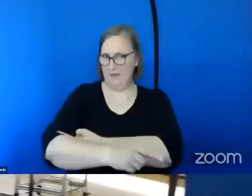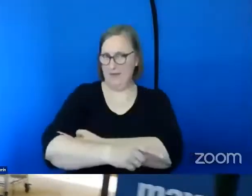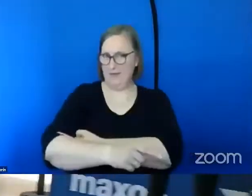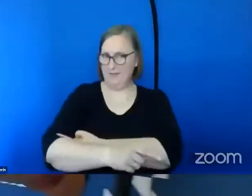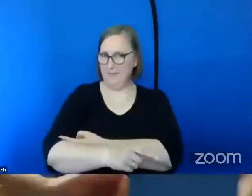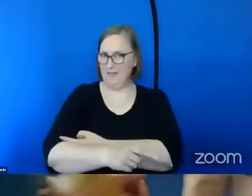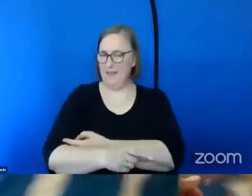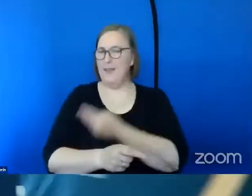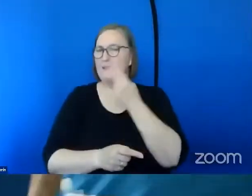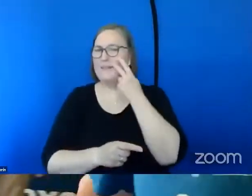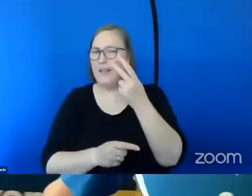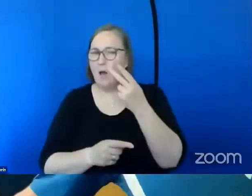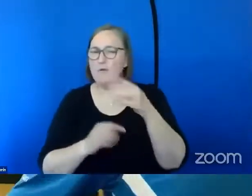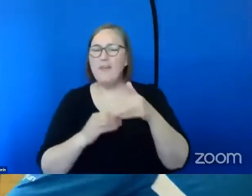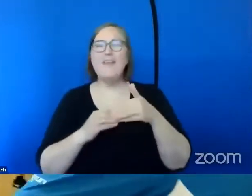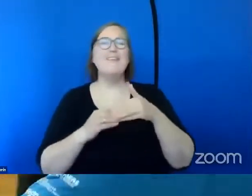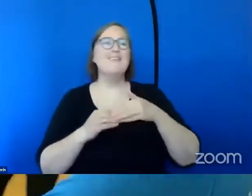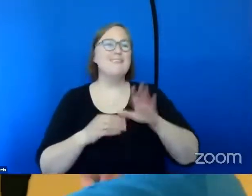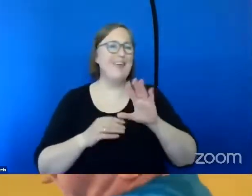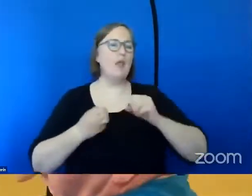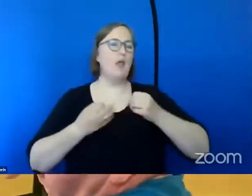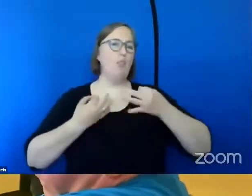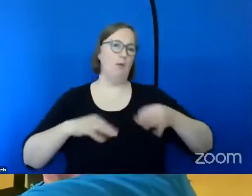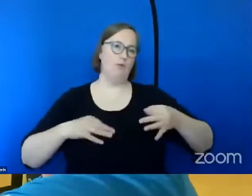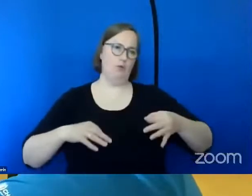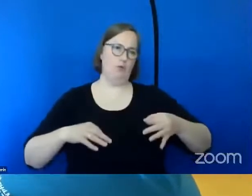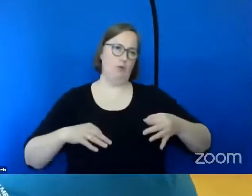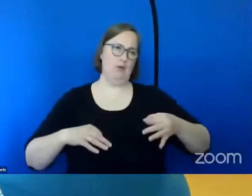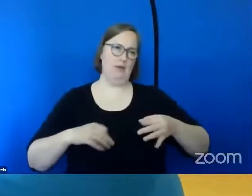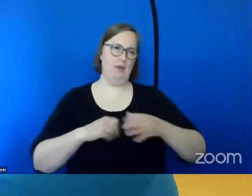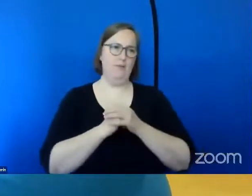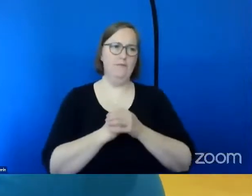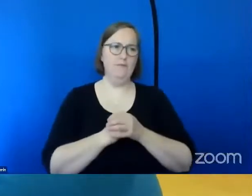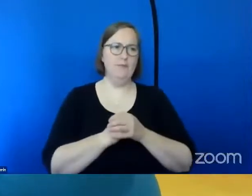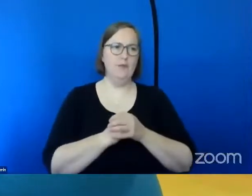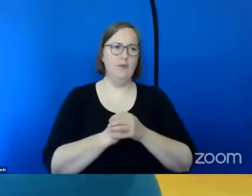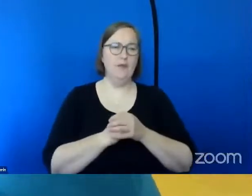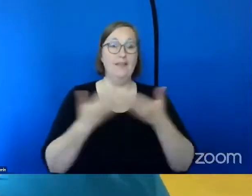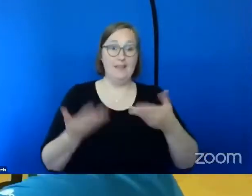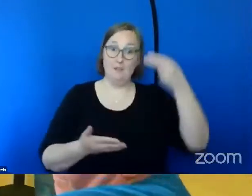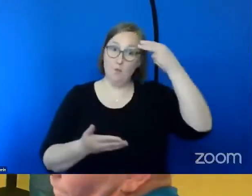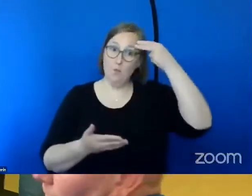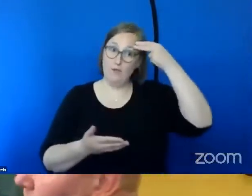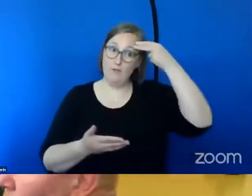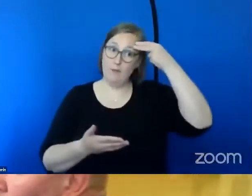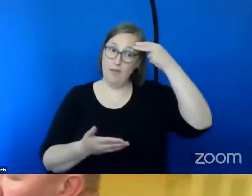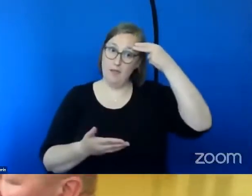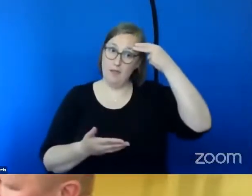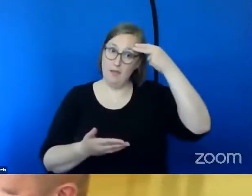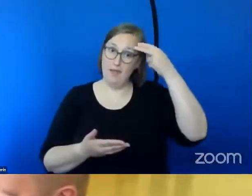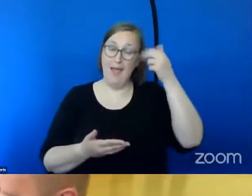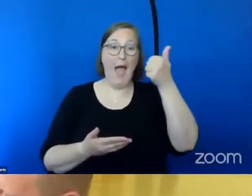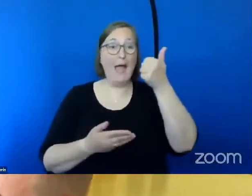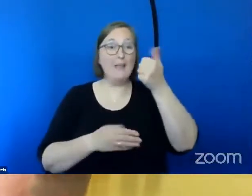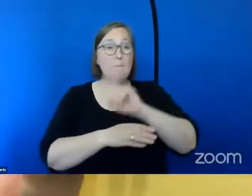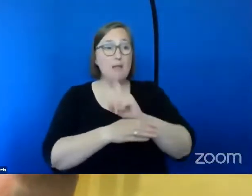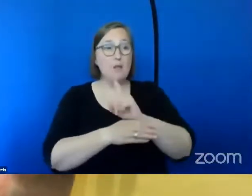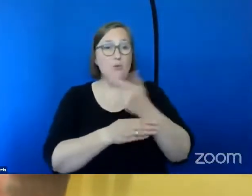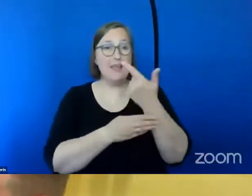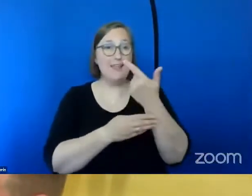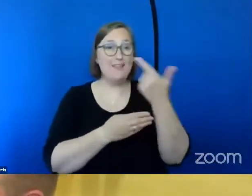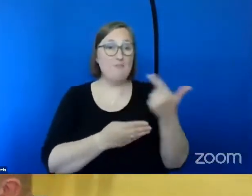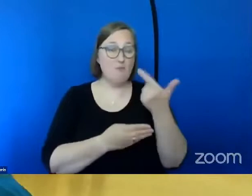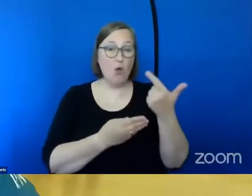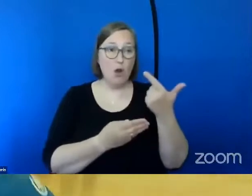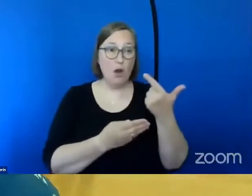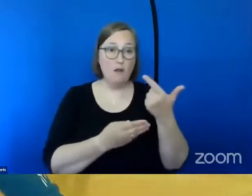3 items to go. Now, it's a different tactic here because Niska has left the most difficult of the 8